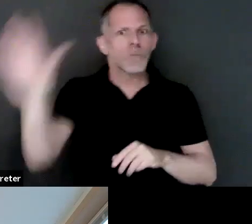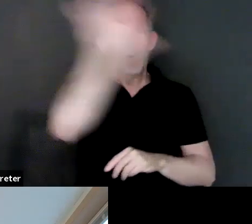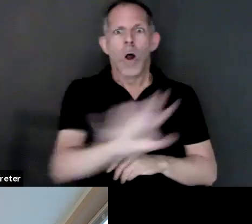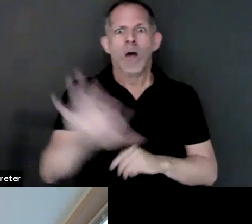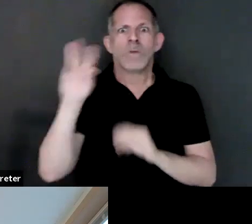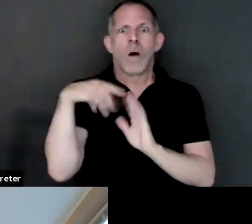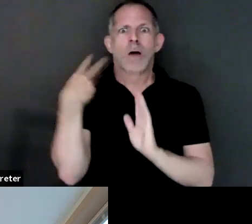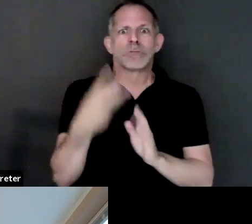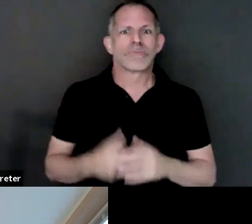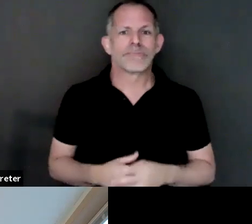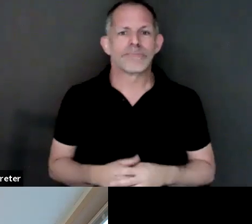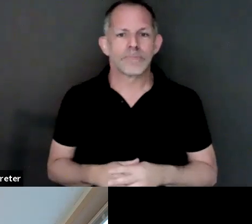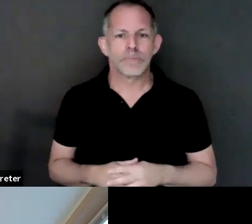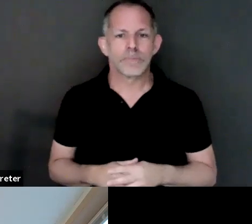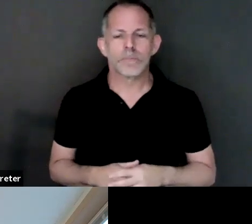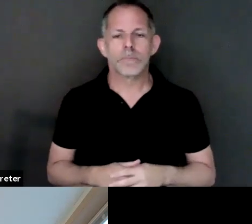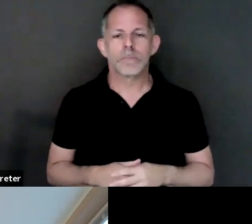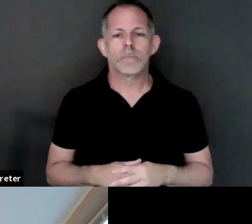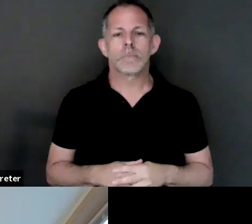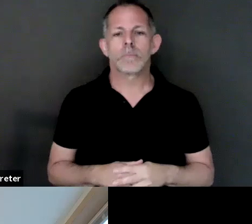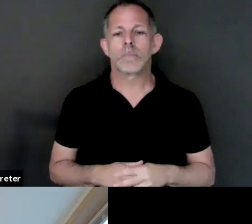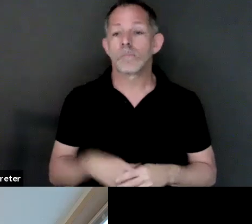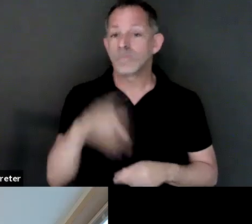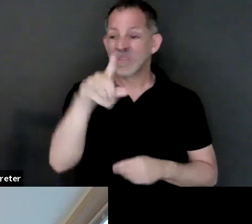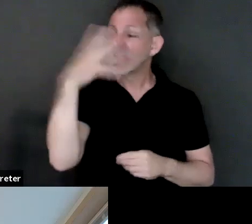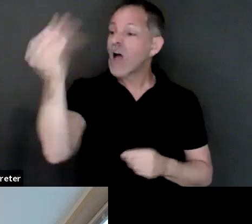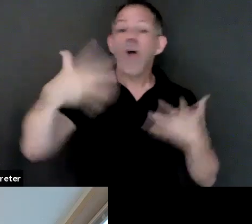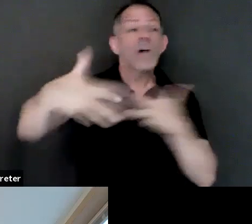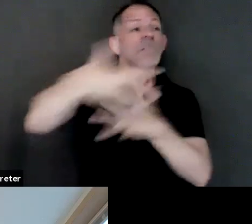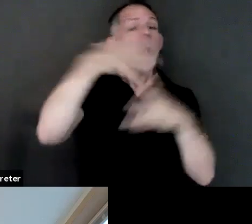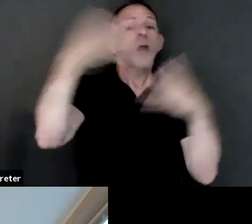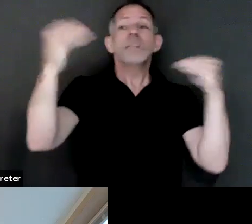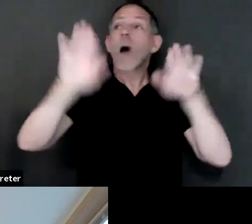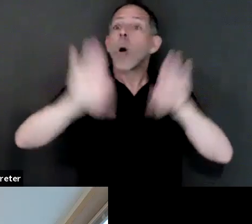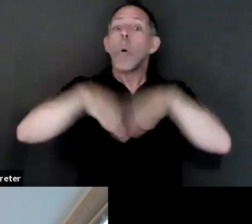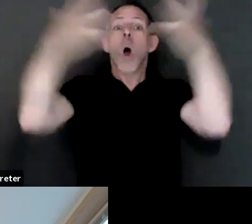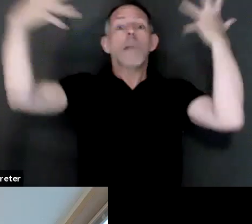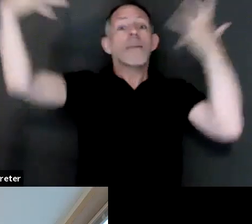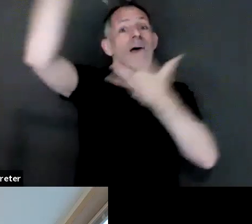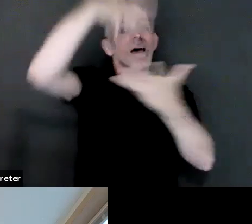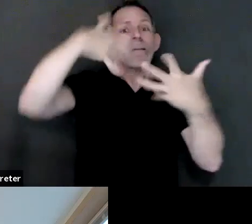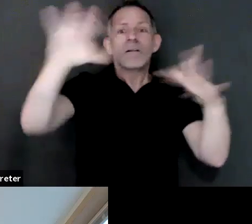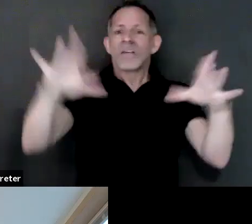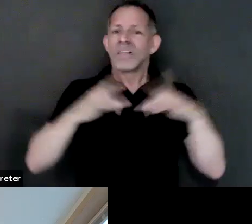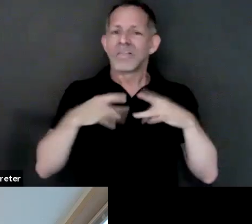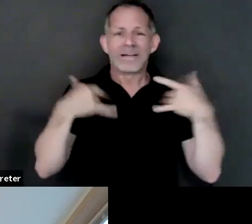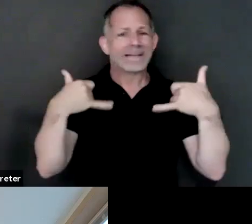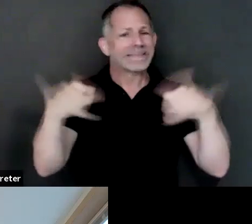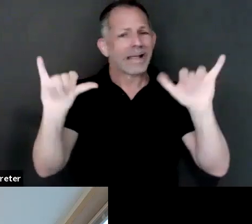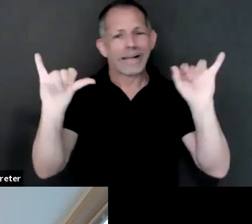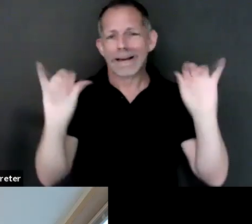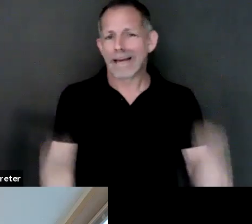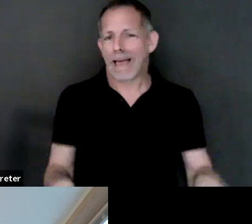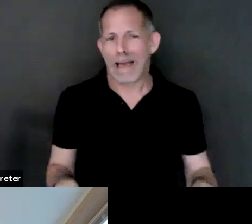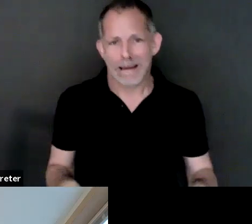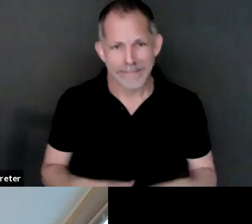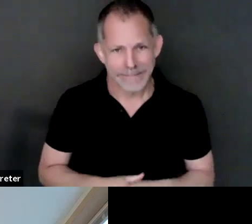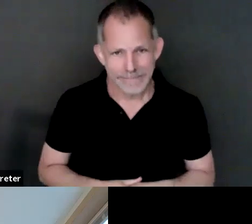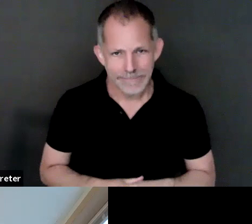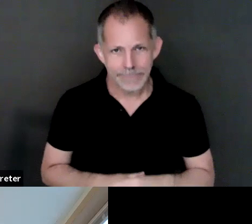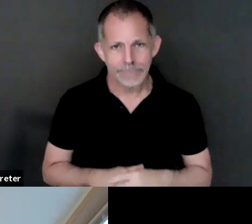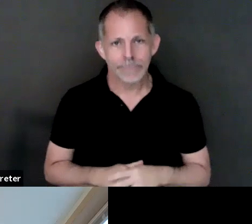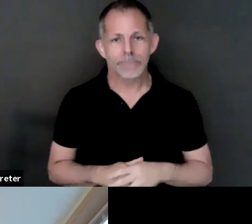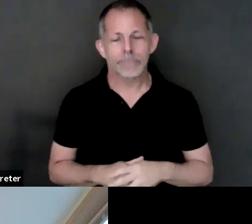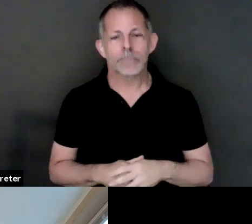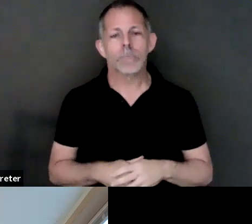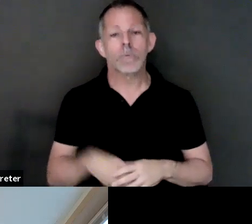music festival. COVID-19 vaccines, as Executive Summers mentioned, are safe and effective at preventing serious